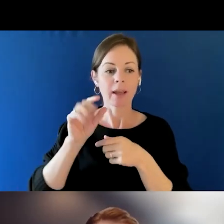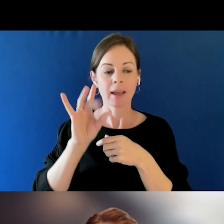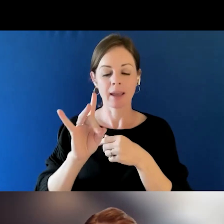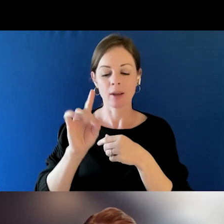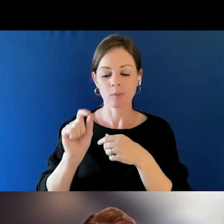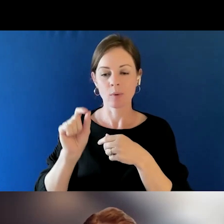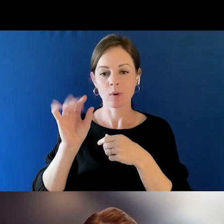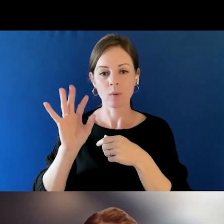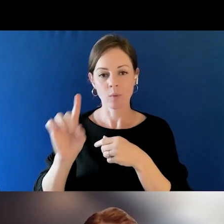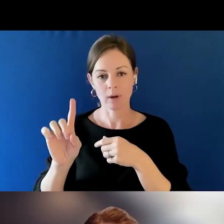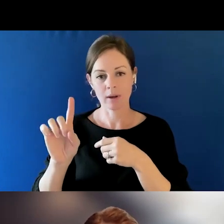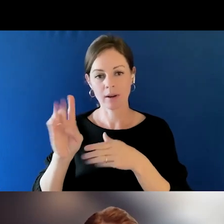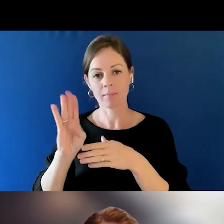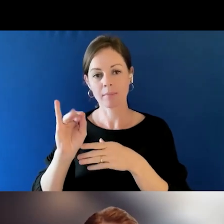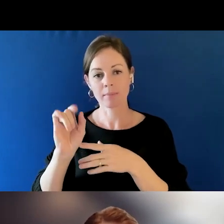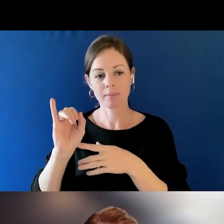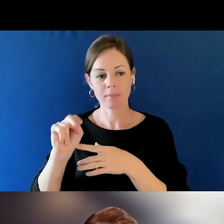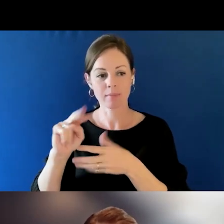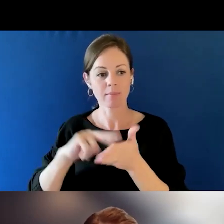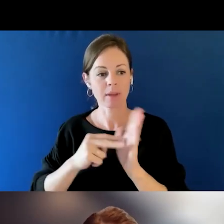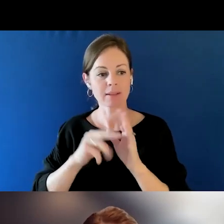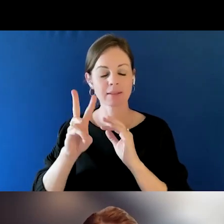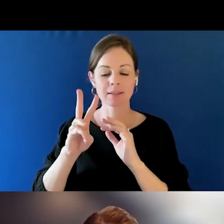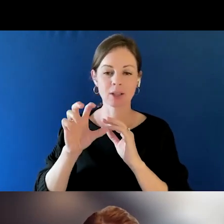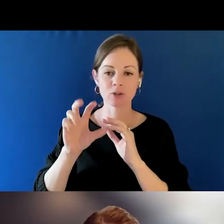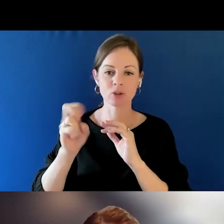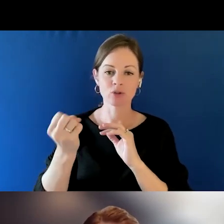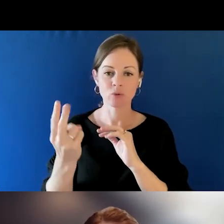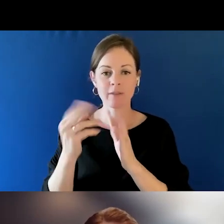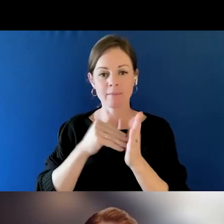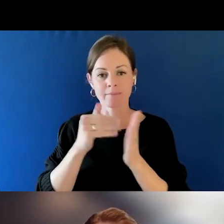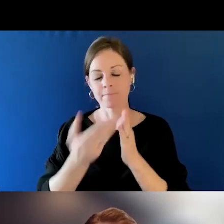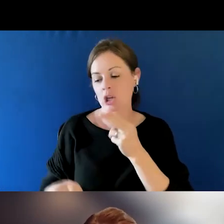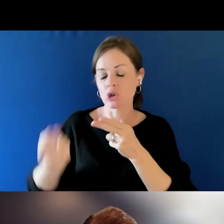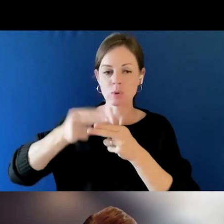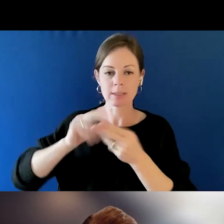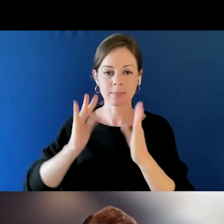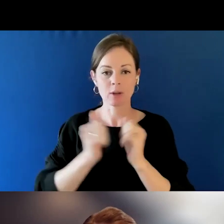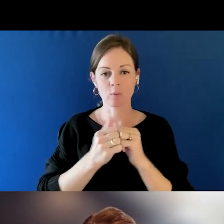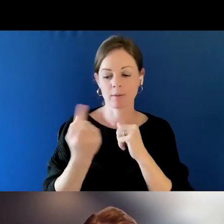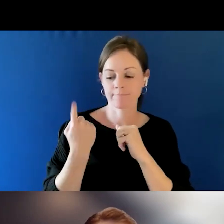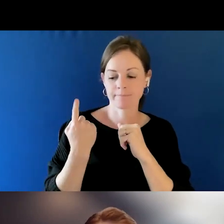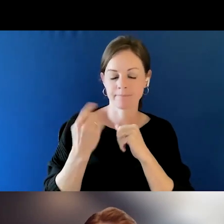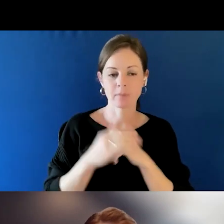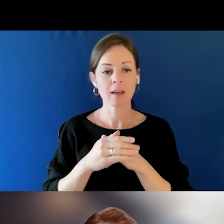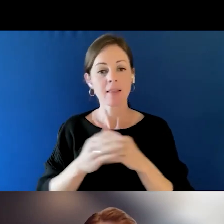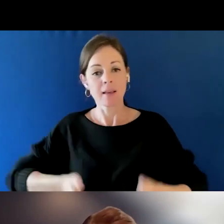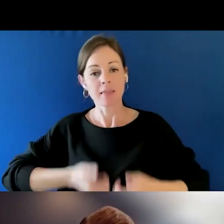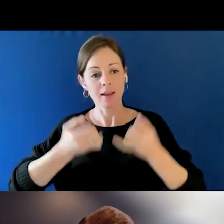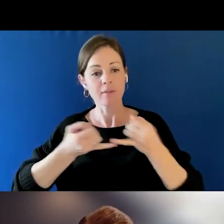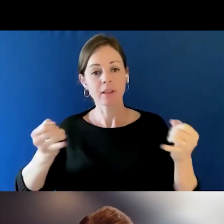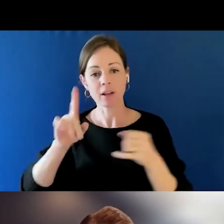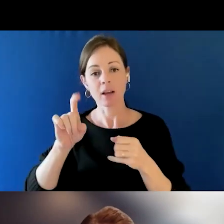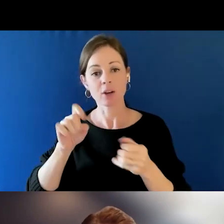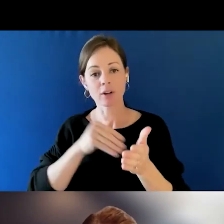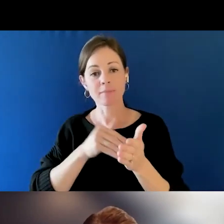overall, which is a $612 million increase above FY23. The Lifeline request is $100 million